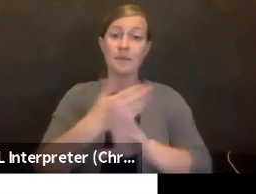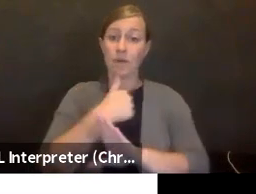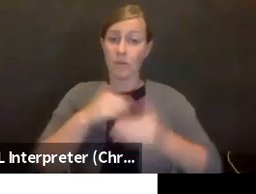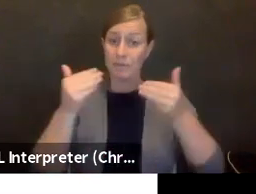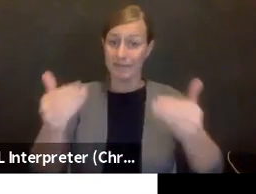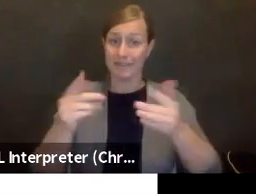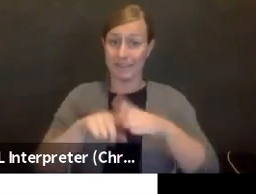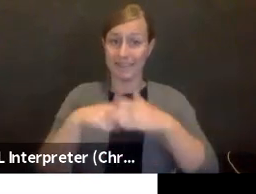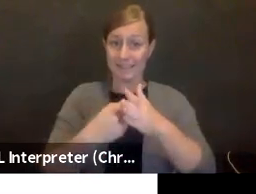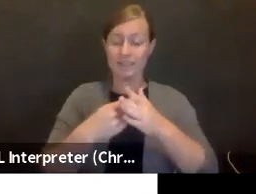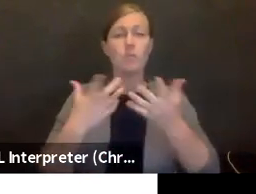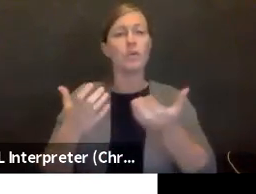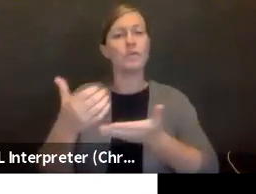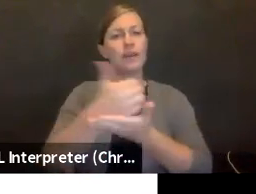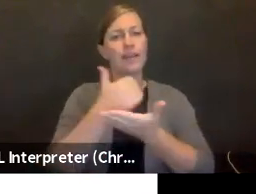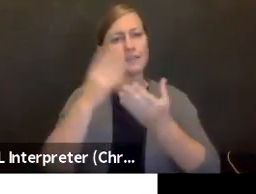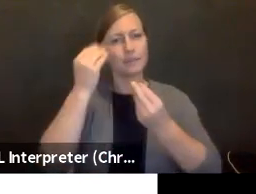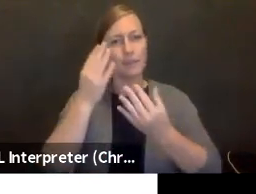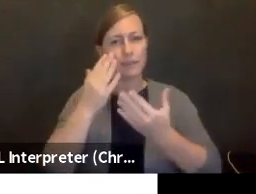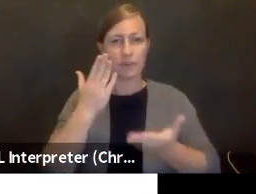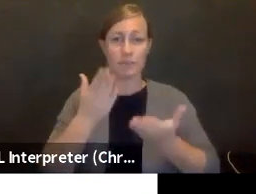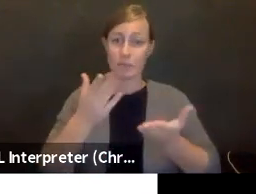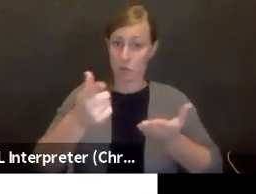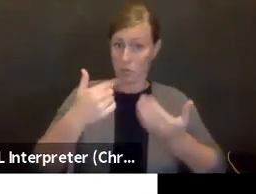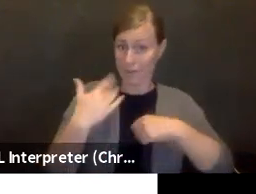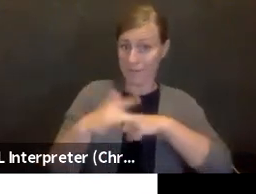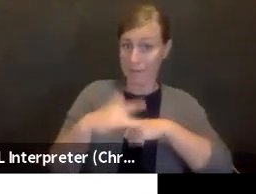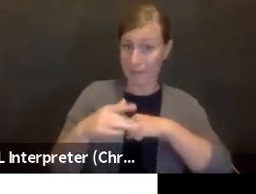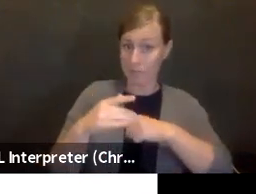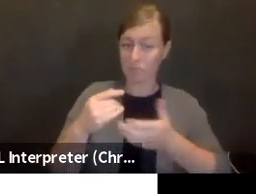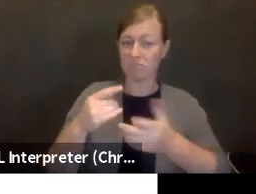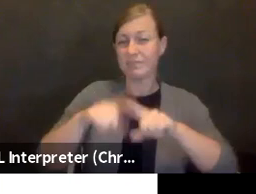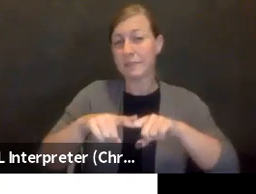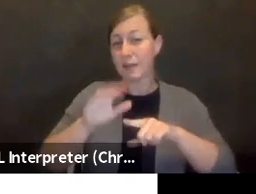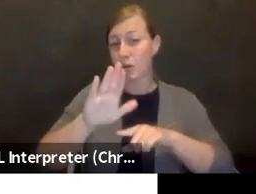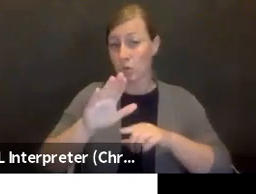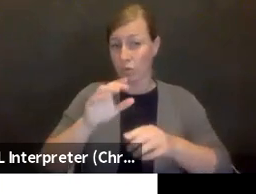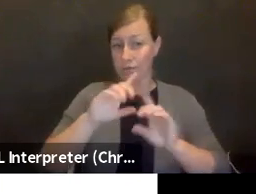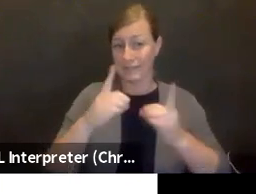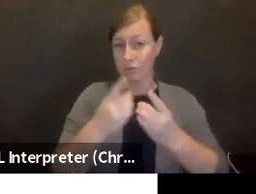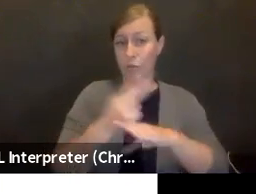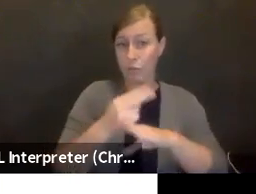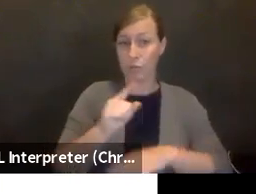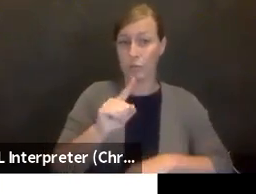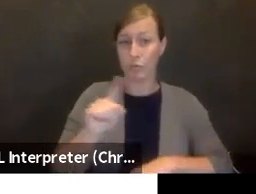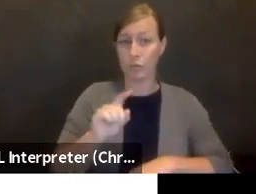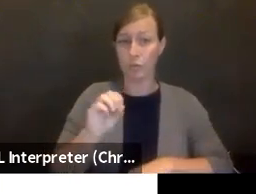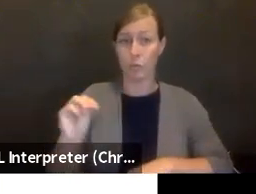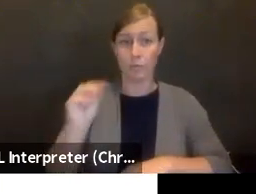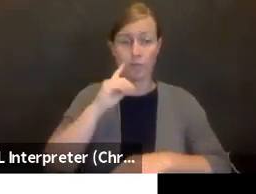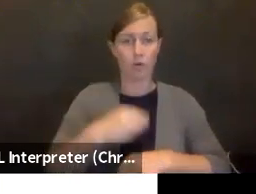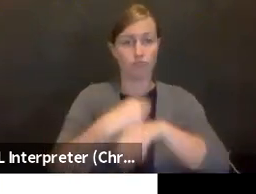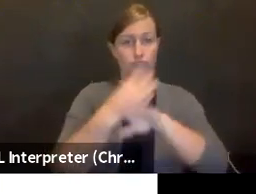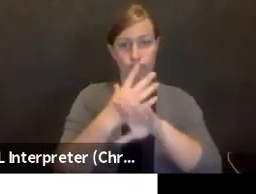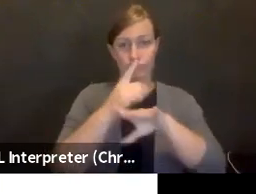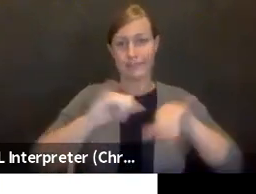like to gather some information using a feature you may have available if your district uses Zoom as their synchronous video, which means